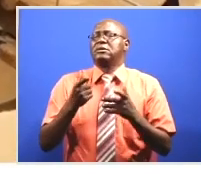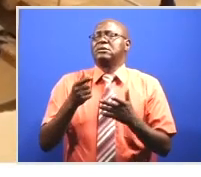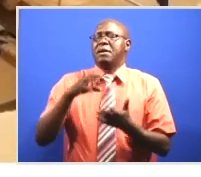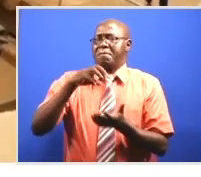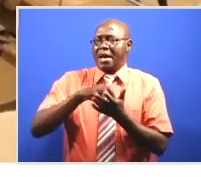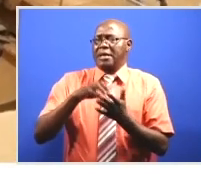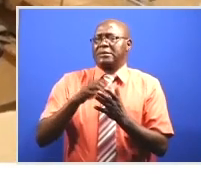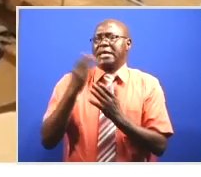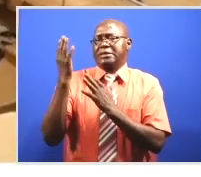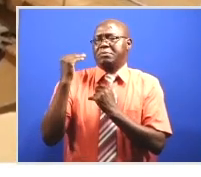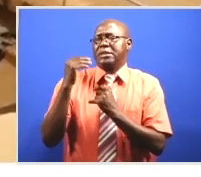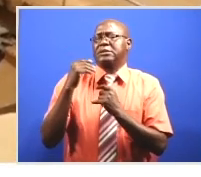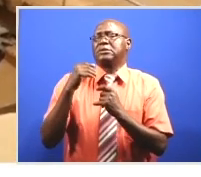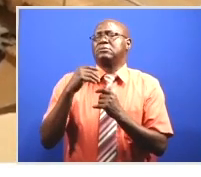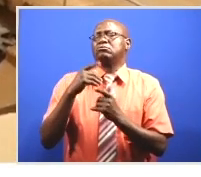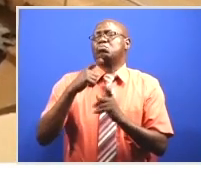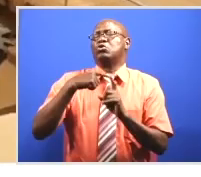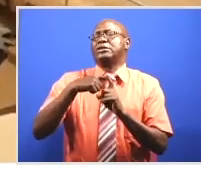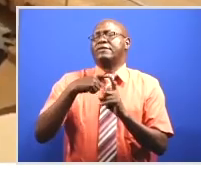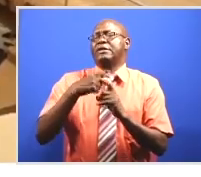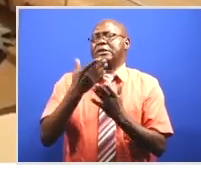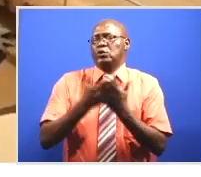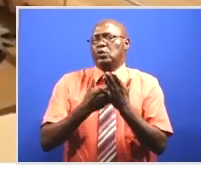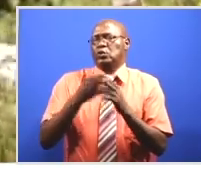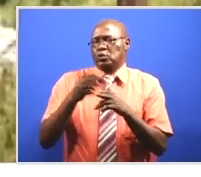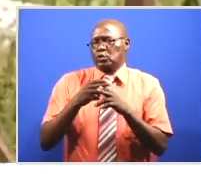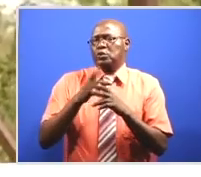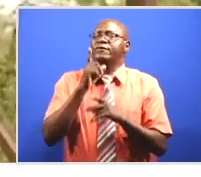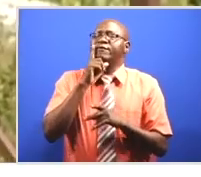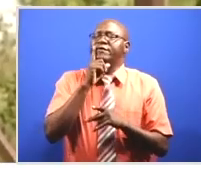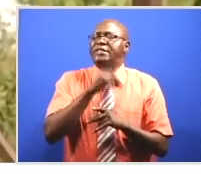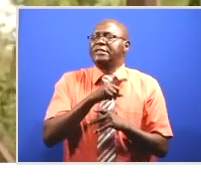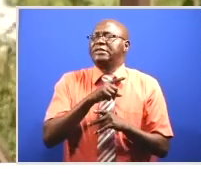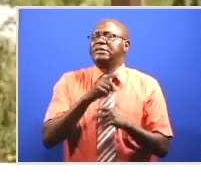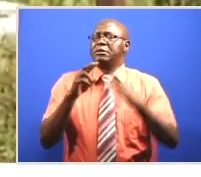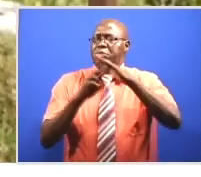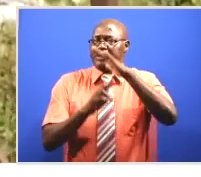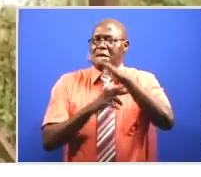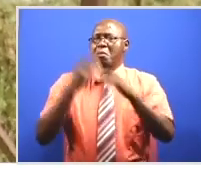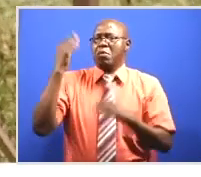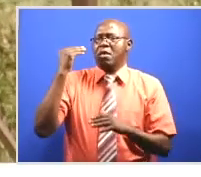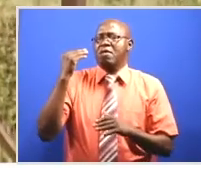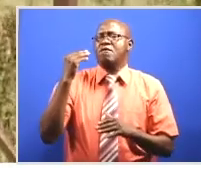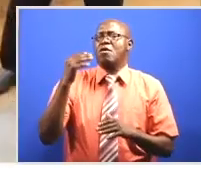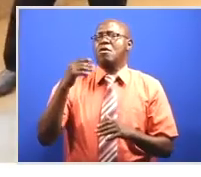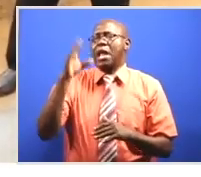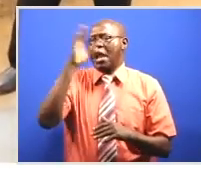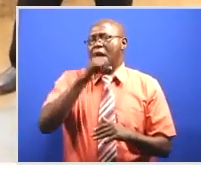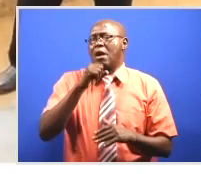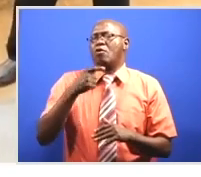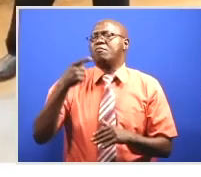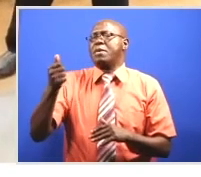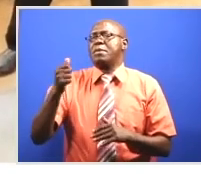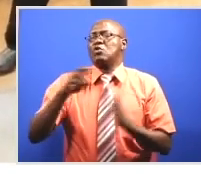positive results soon, noting that the delay to finish up the new bridge was caused by lack of payment of the contractor. He,